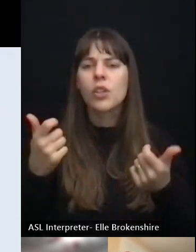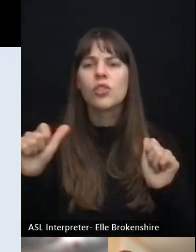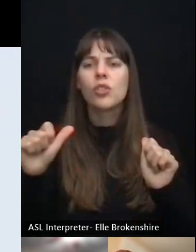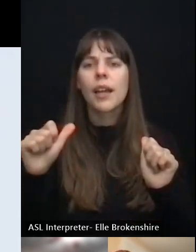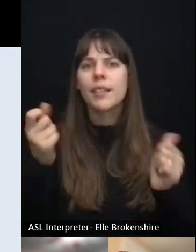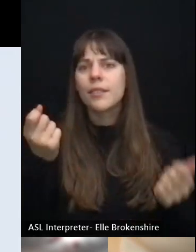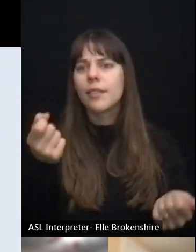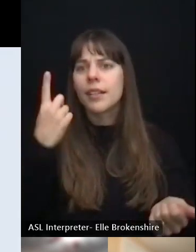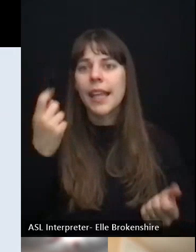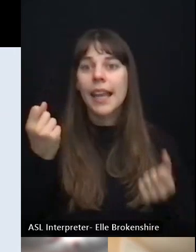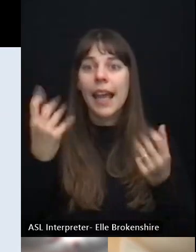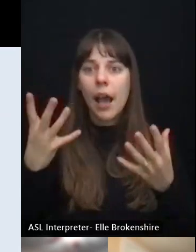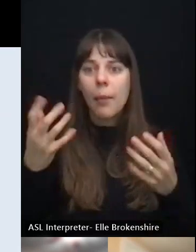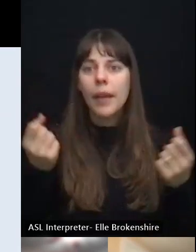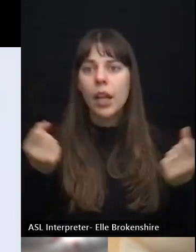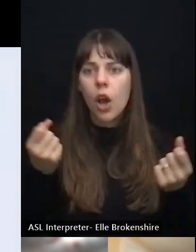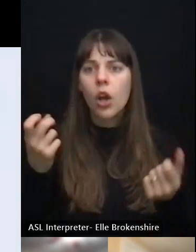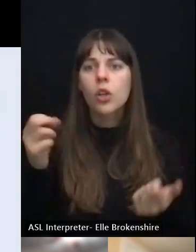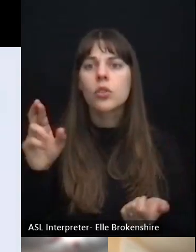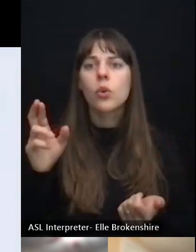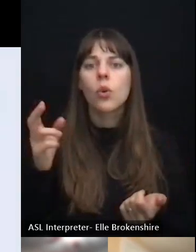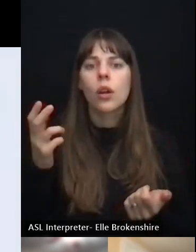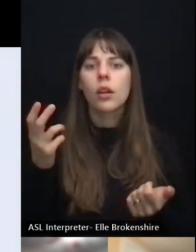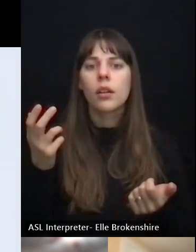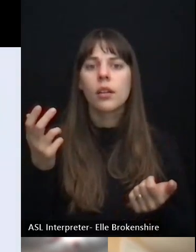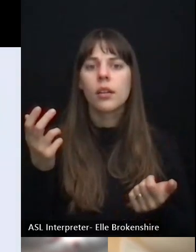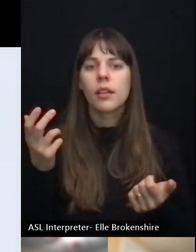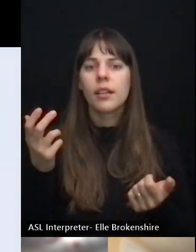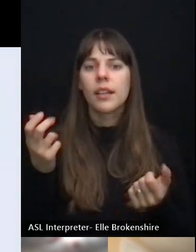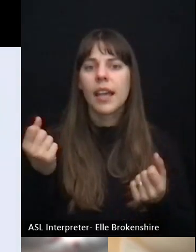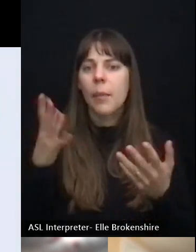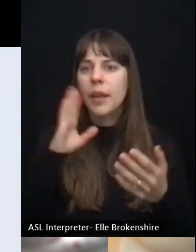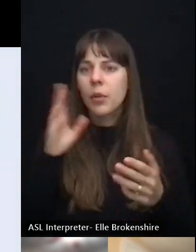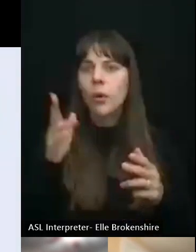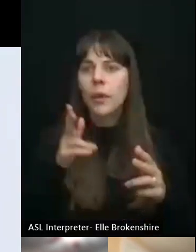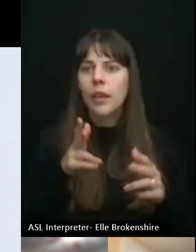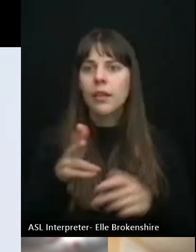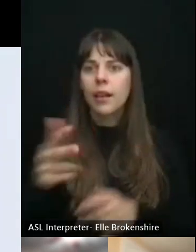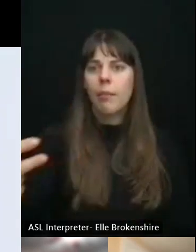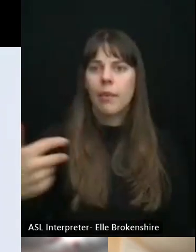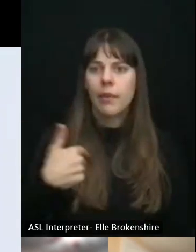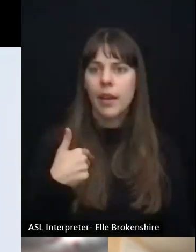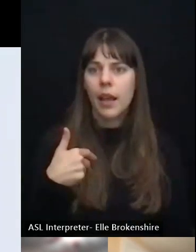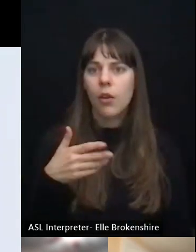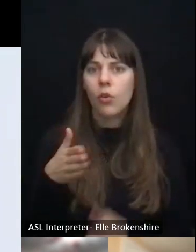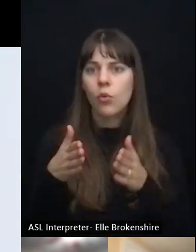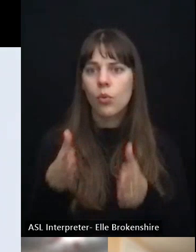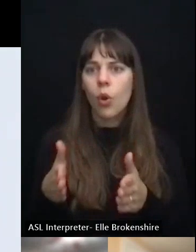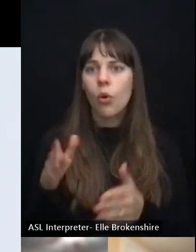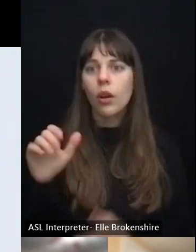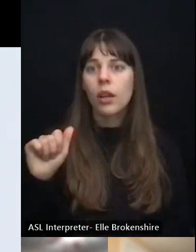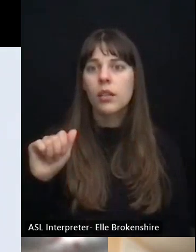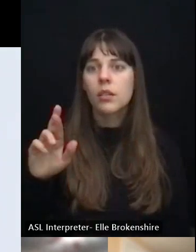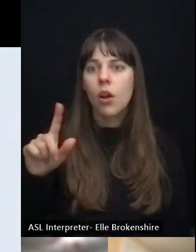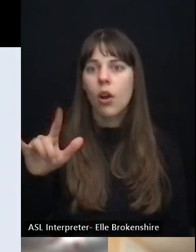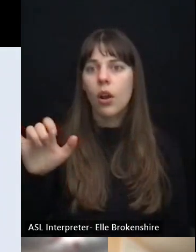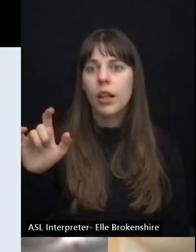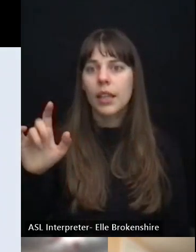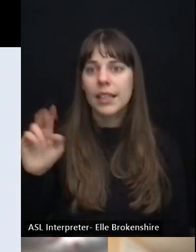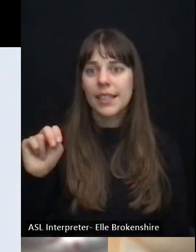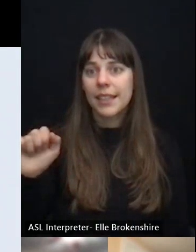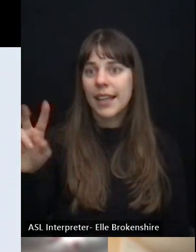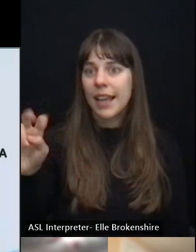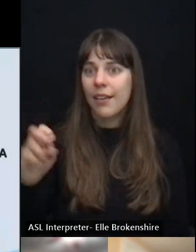of how many cars are going to be coming up and down the road. Just as an Arlington Avenue